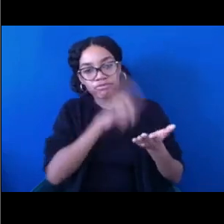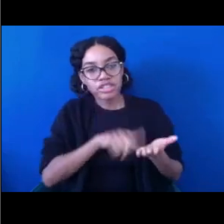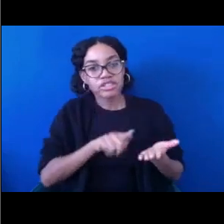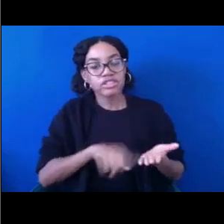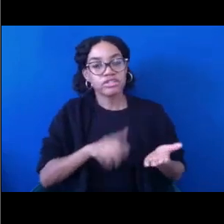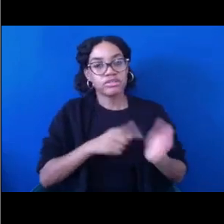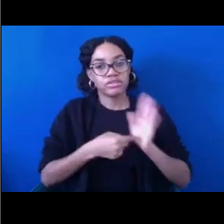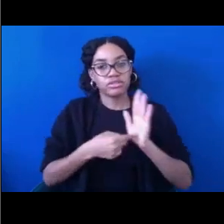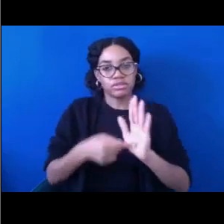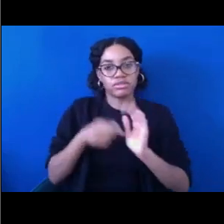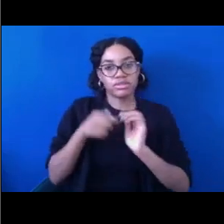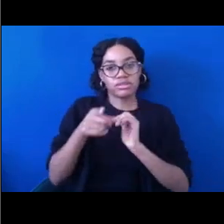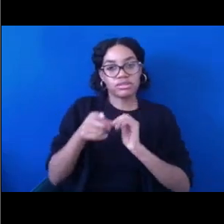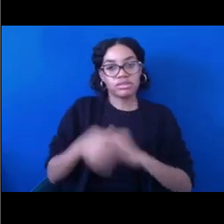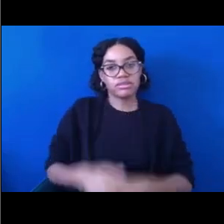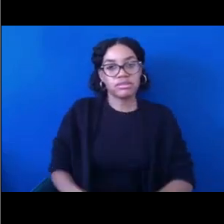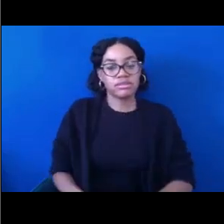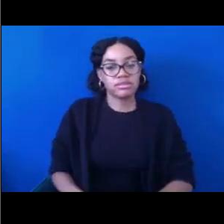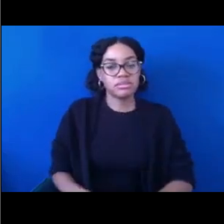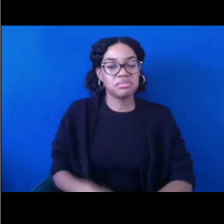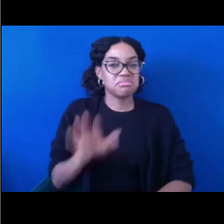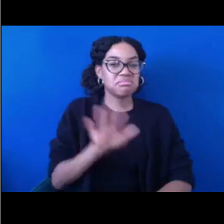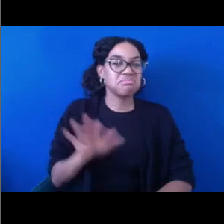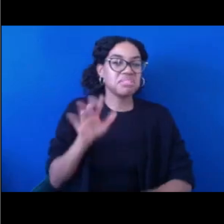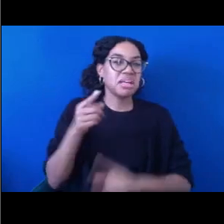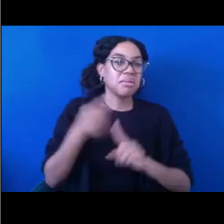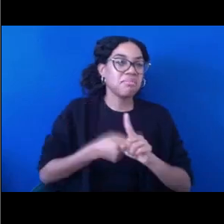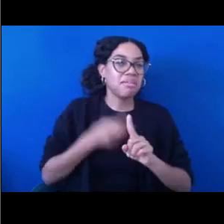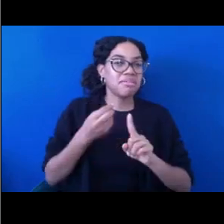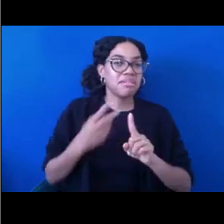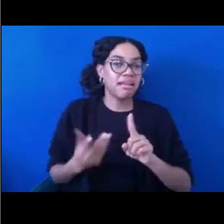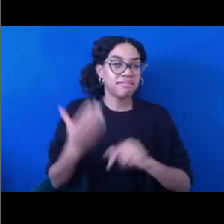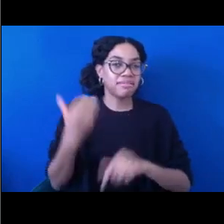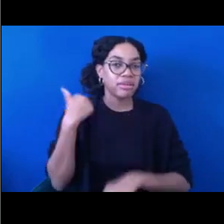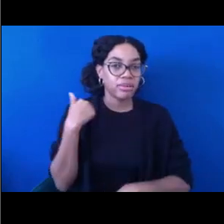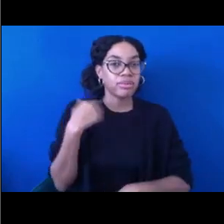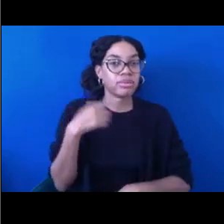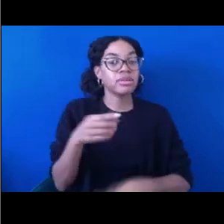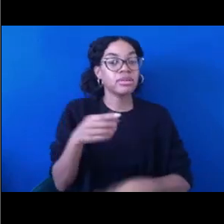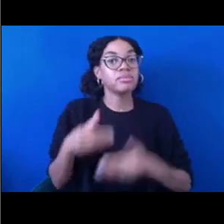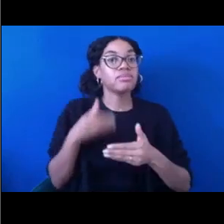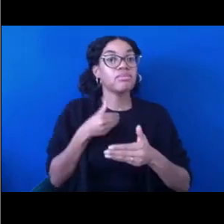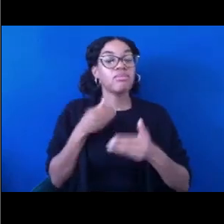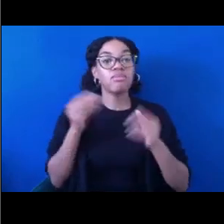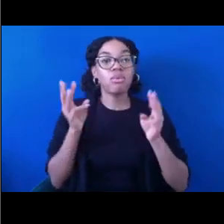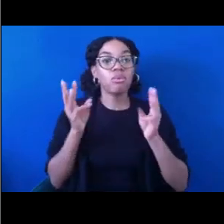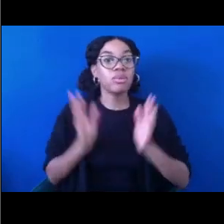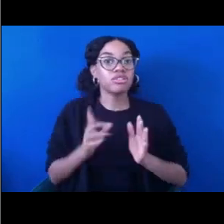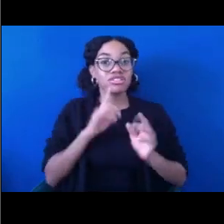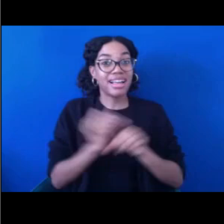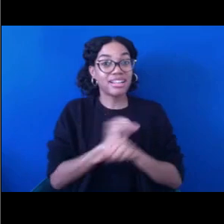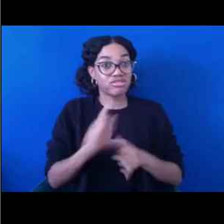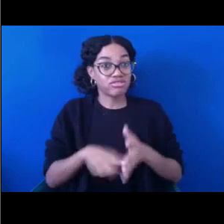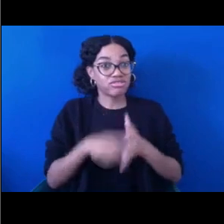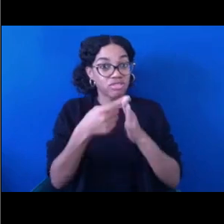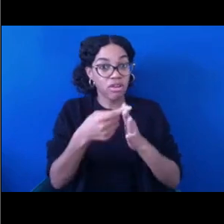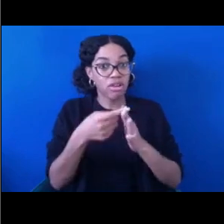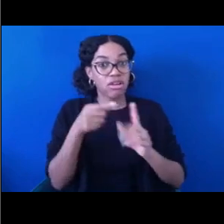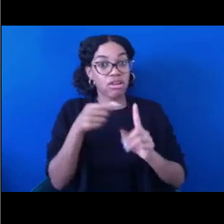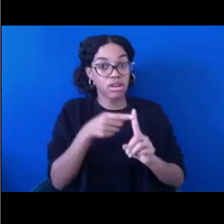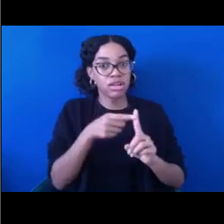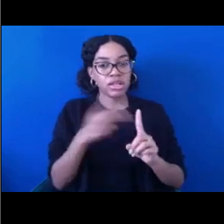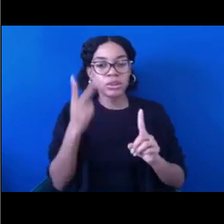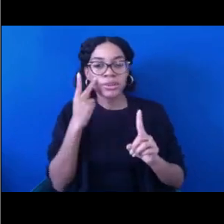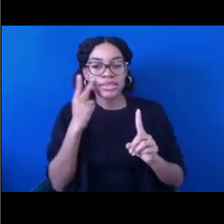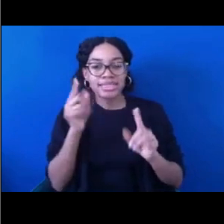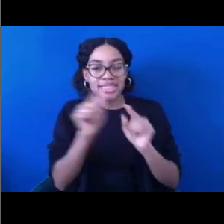ago? About a month and a half ago, before winter even officially kicked off. The synopsis circled in blue, you may or may